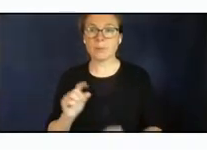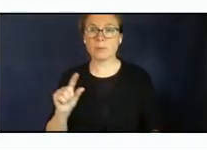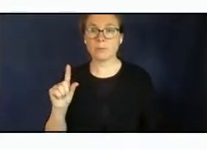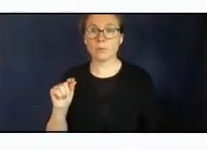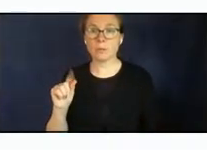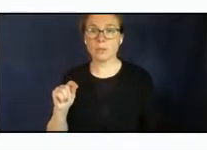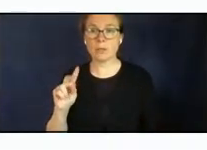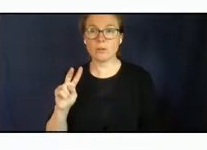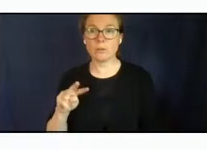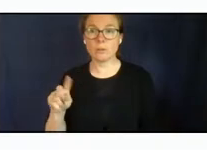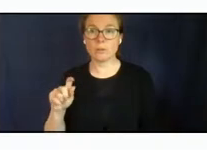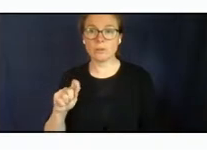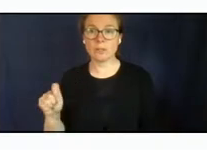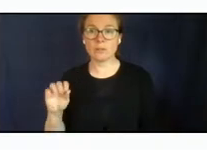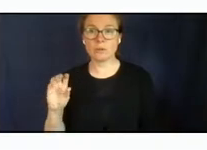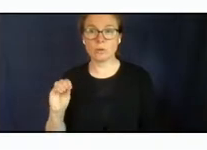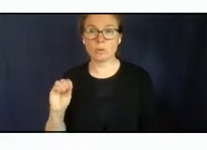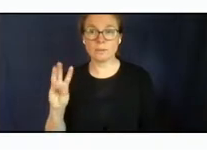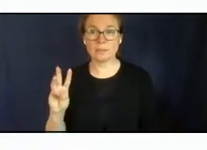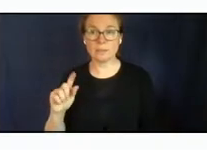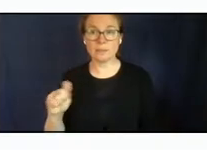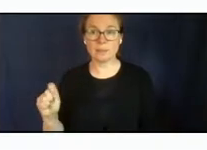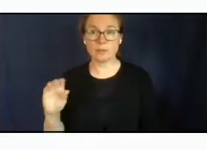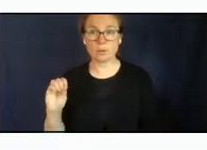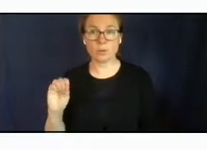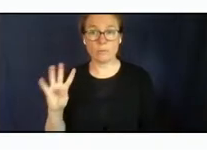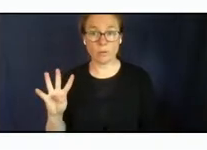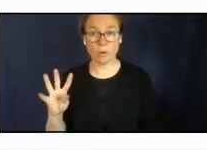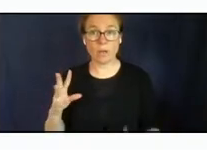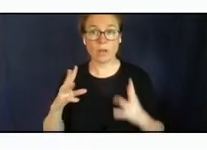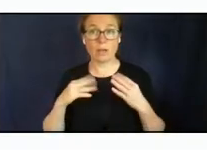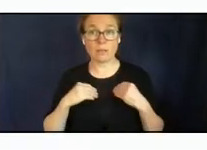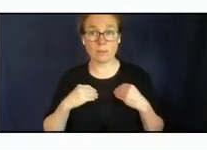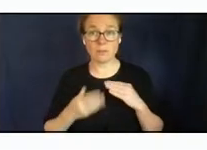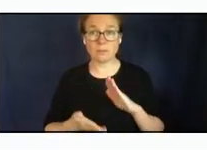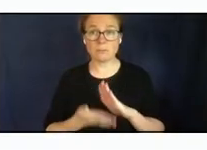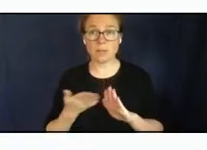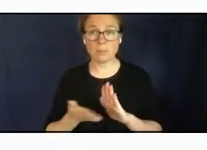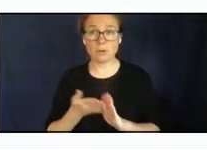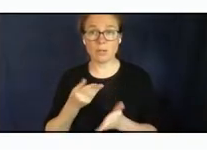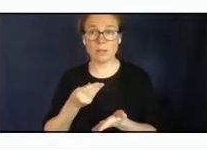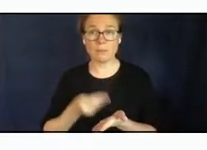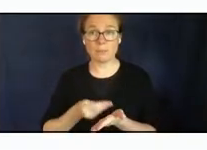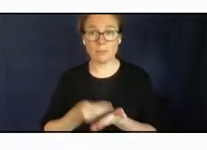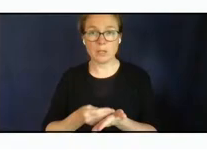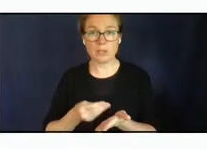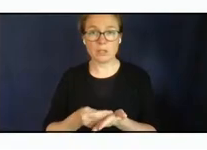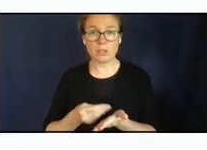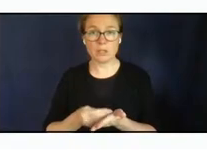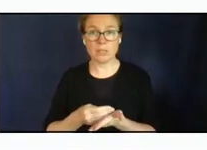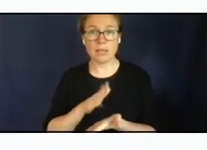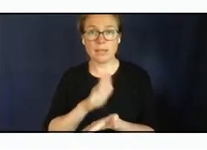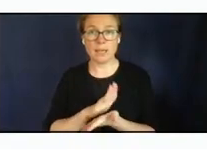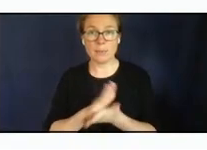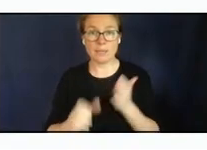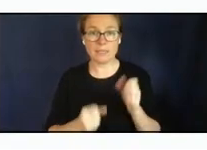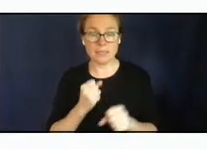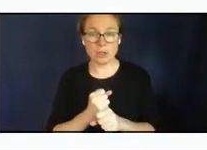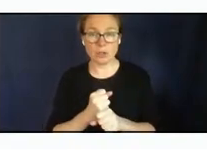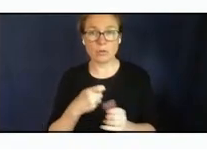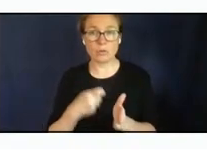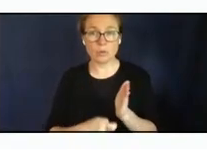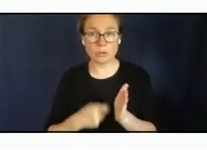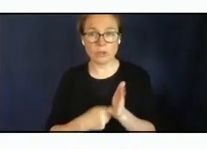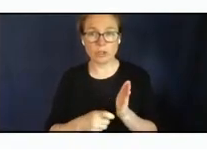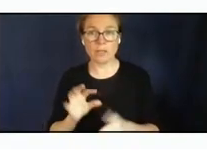2021-06-04, which is the adoption of the operating budget, capital budget, academic year, tuition and fees, and health system